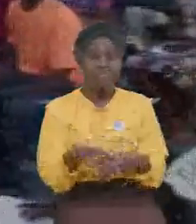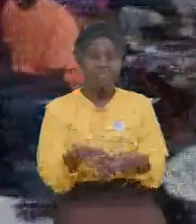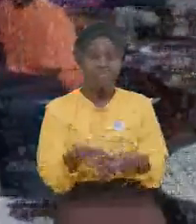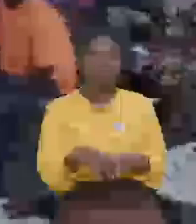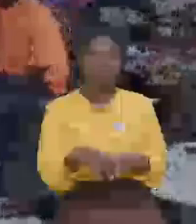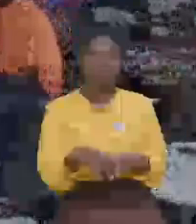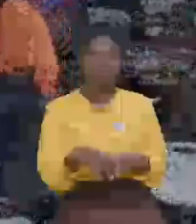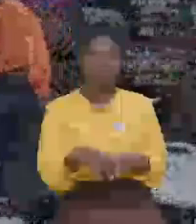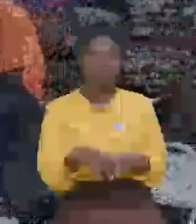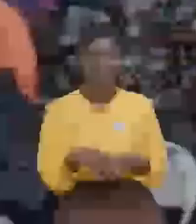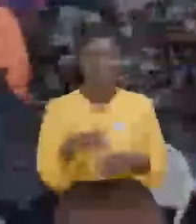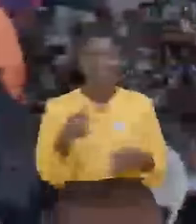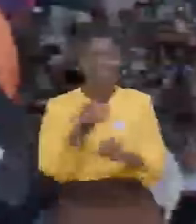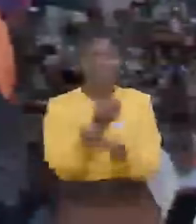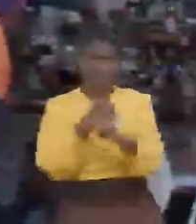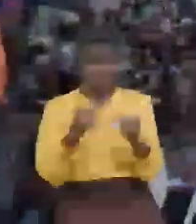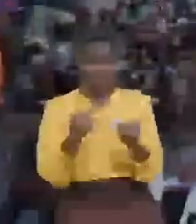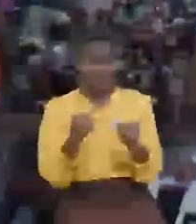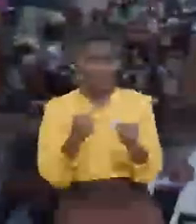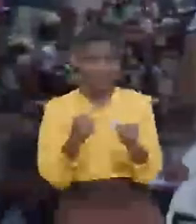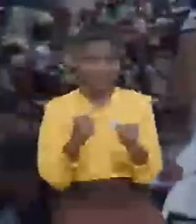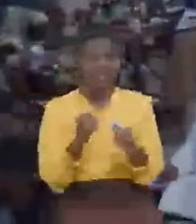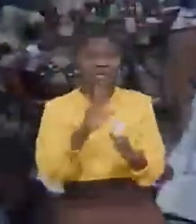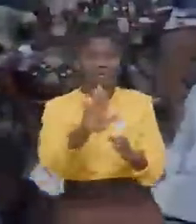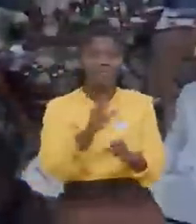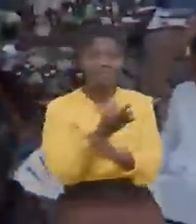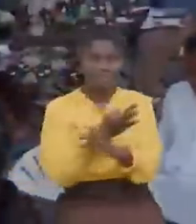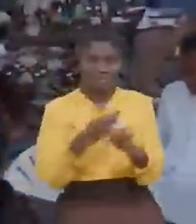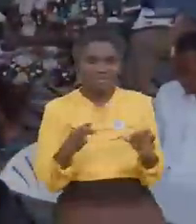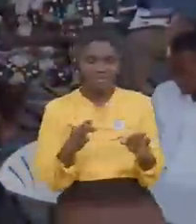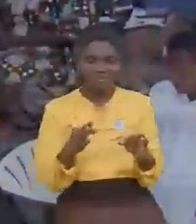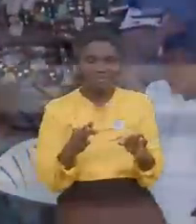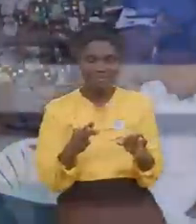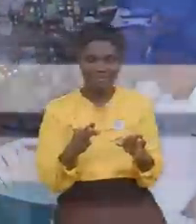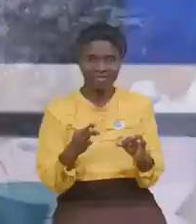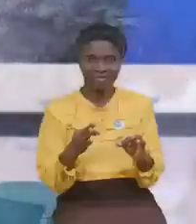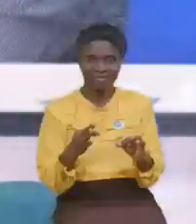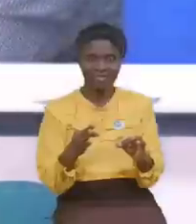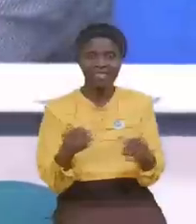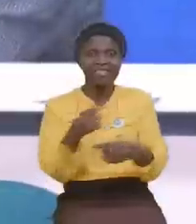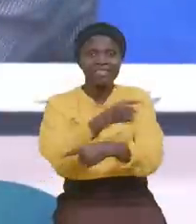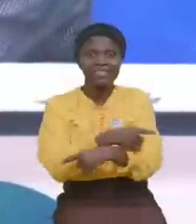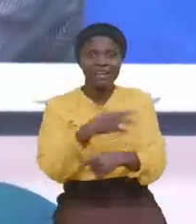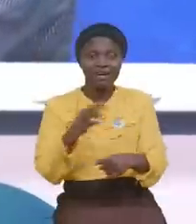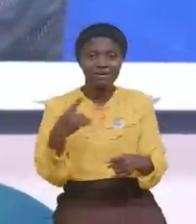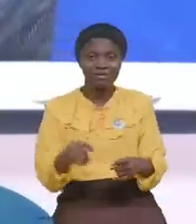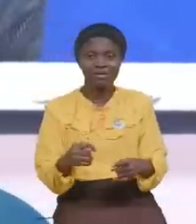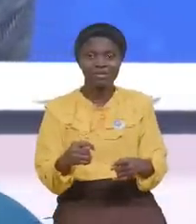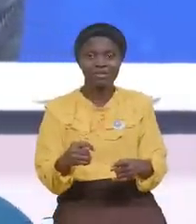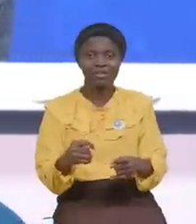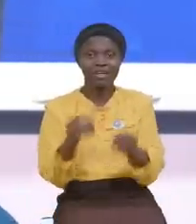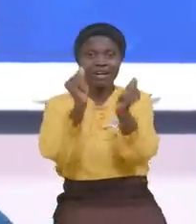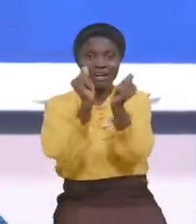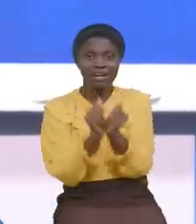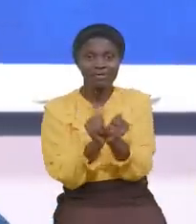day of salvation, day of freedom, day of the captive, the day of the captive